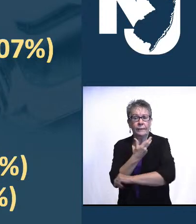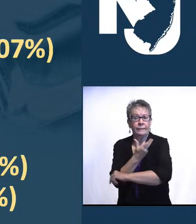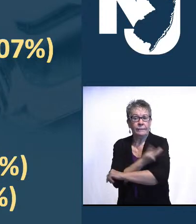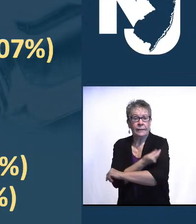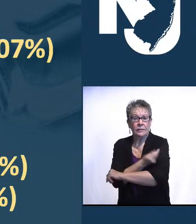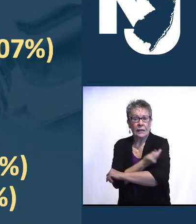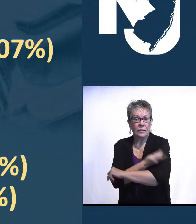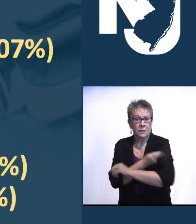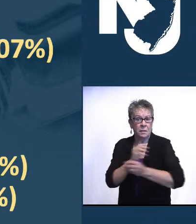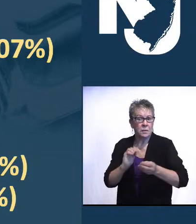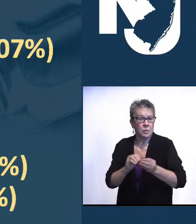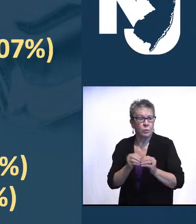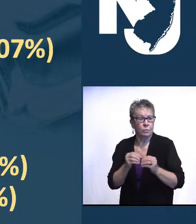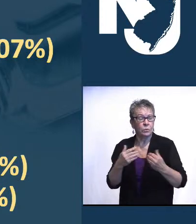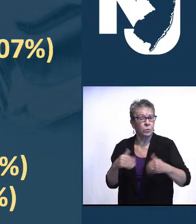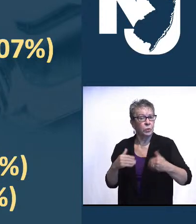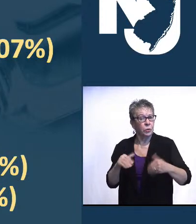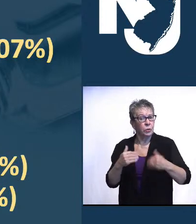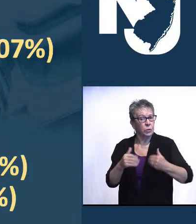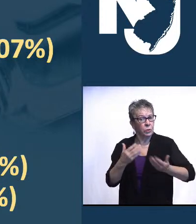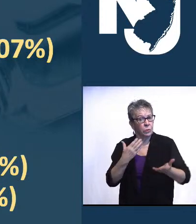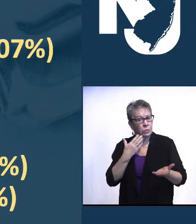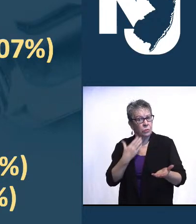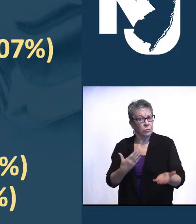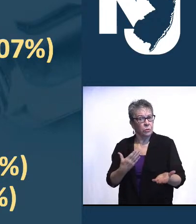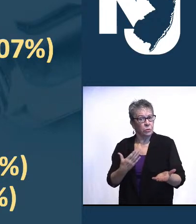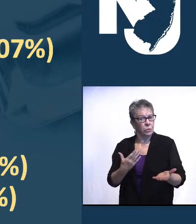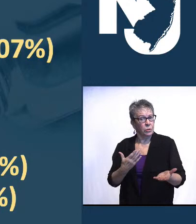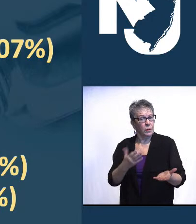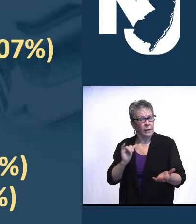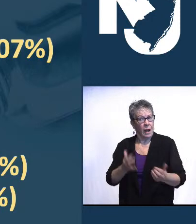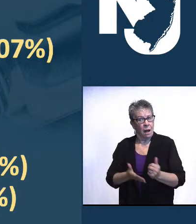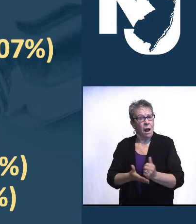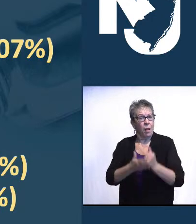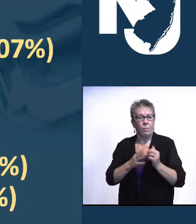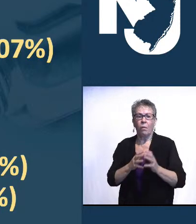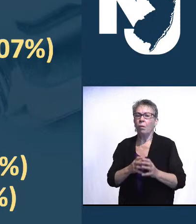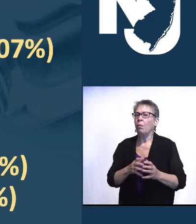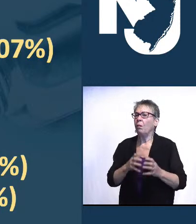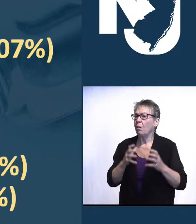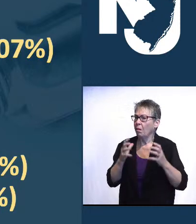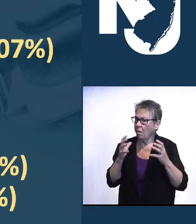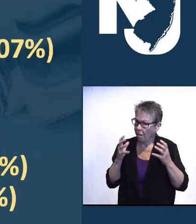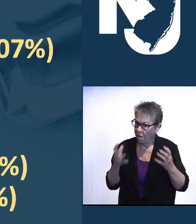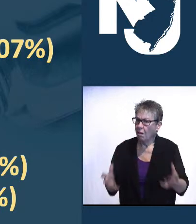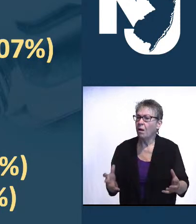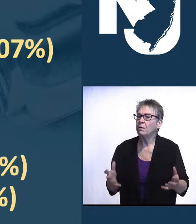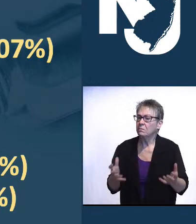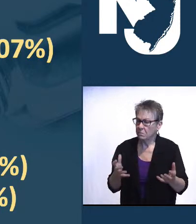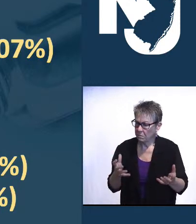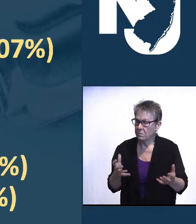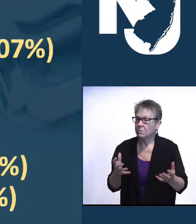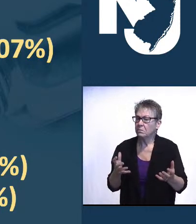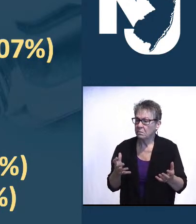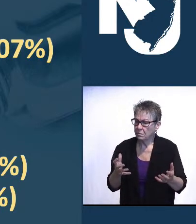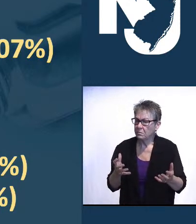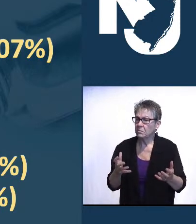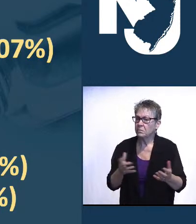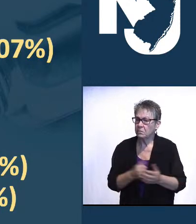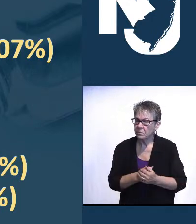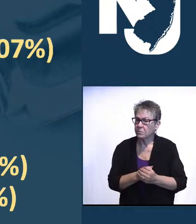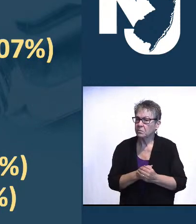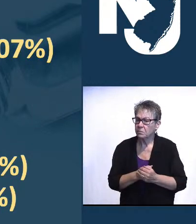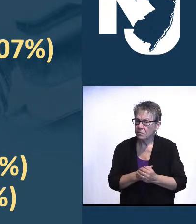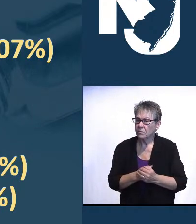are a significant reason why we can now prepare for the expiration of the indoor mask mandate in our schools. With more